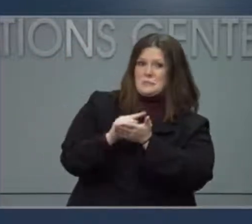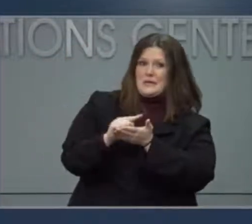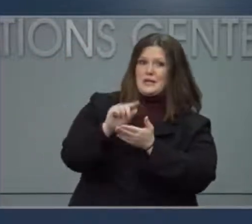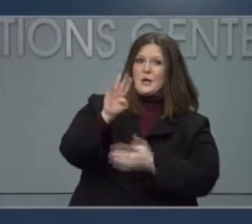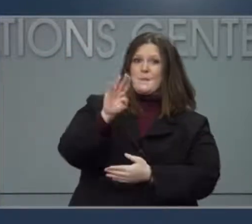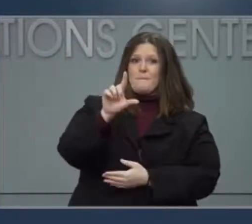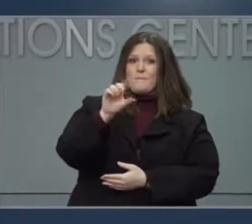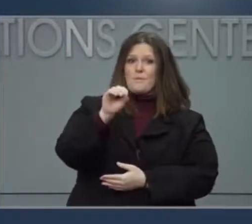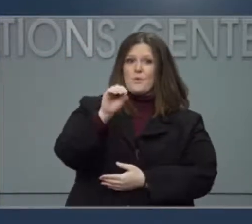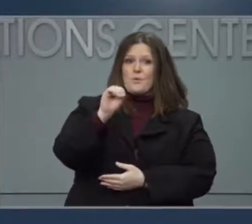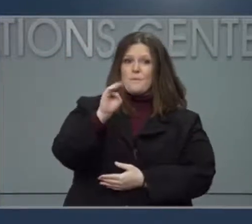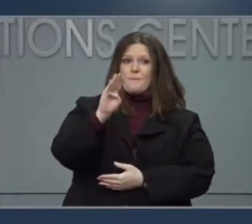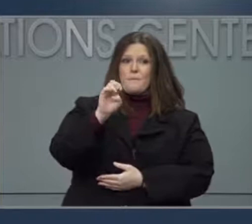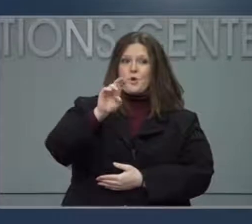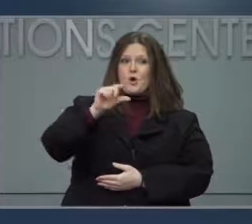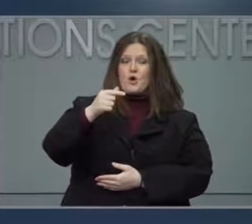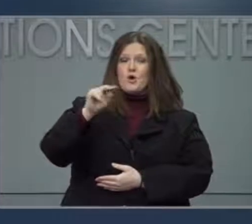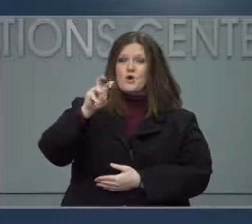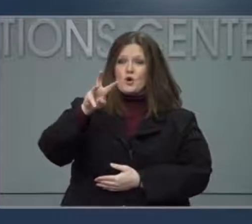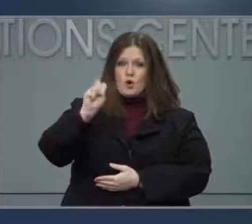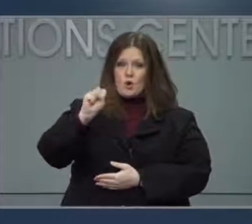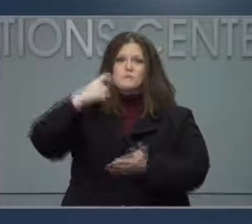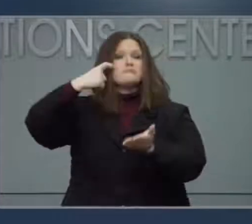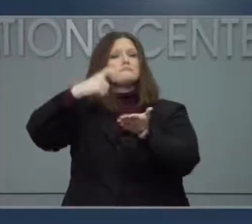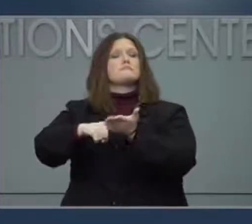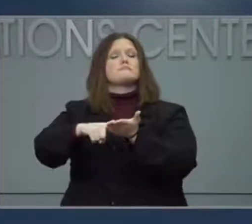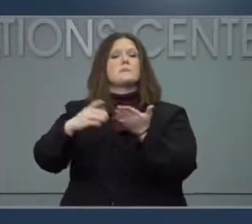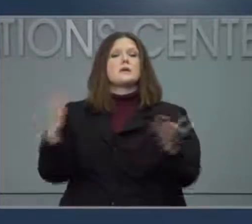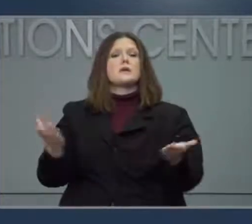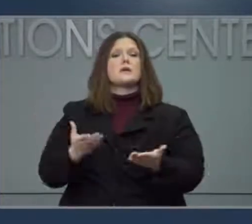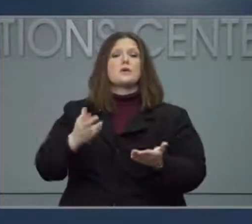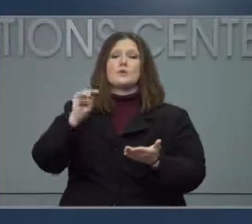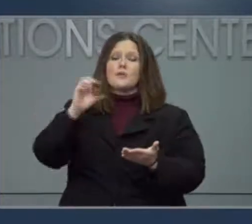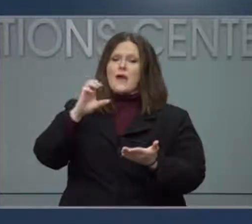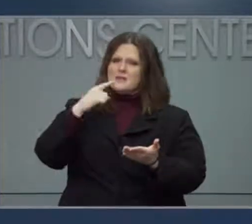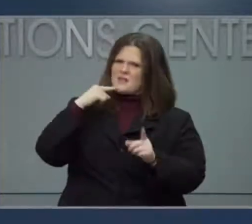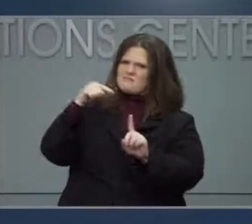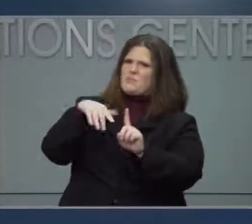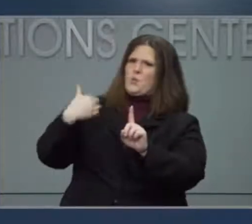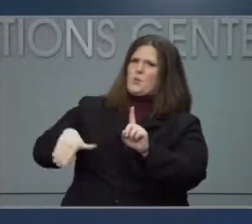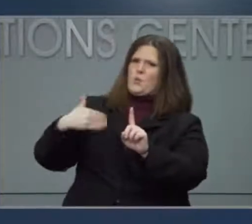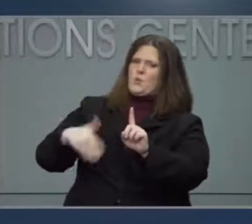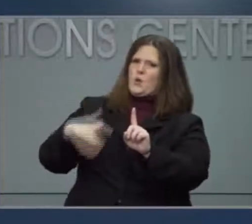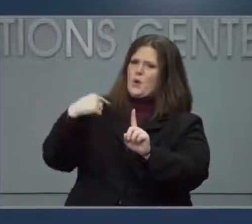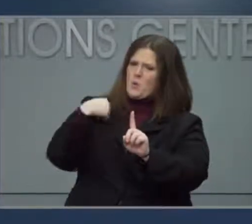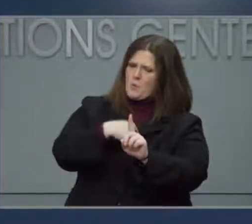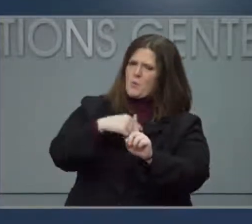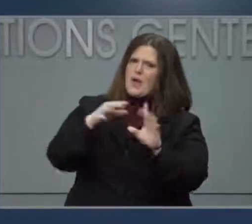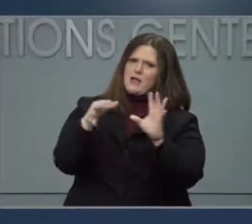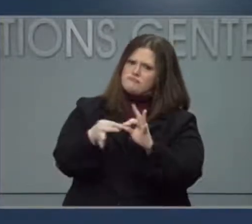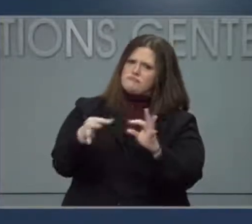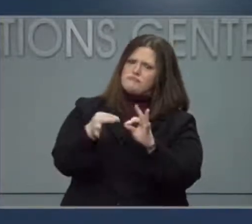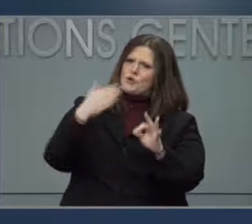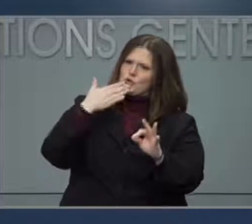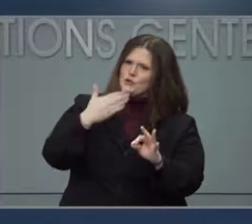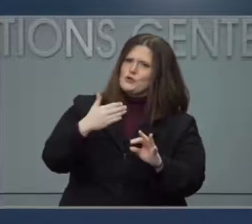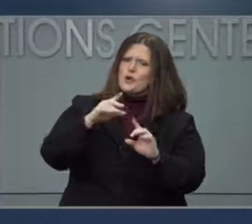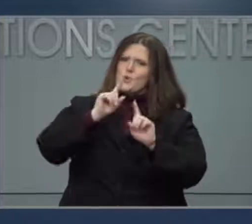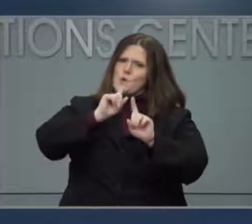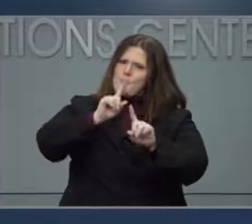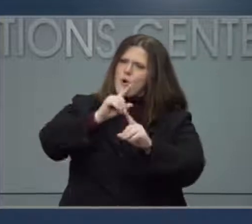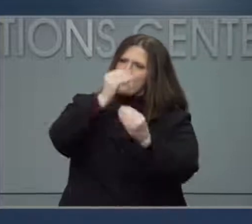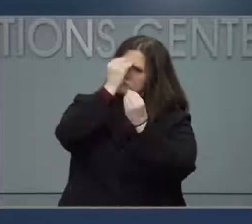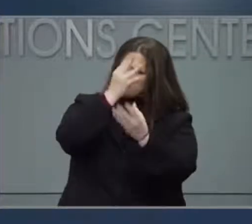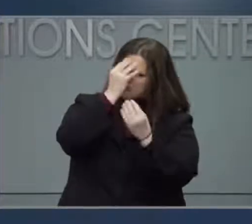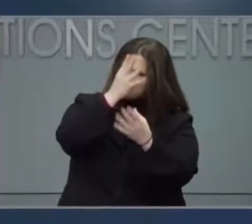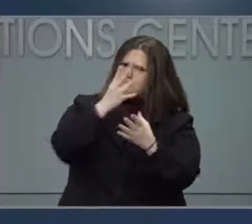Carolina as the best in the nation on vaccine race and ethnicity data quality. It's highlighting that our reporting of race